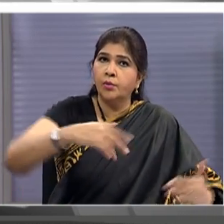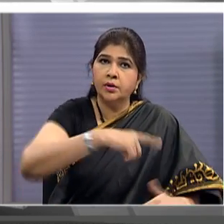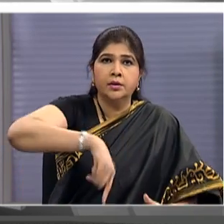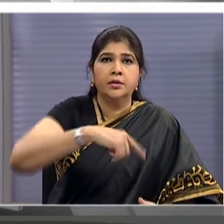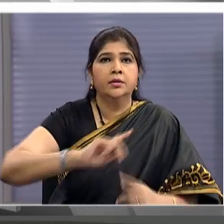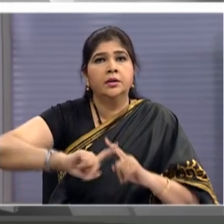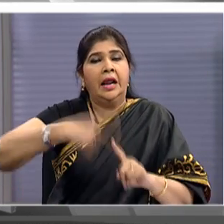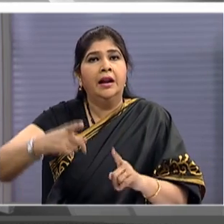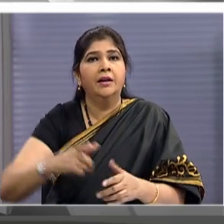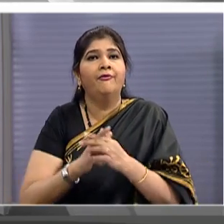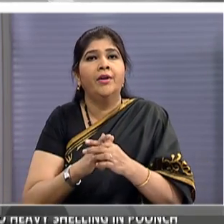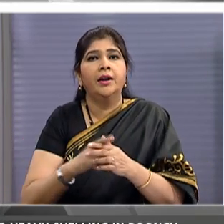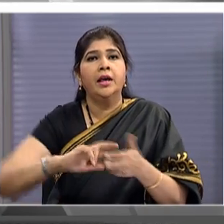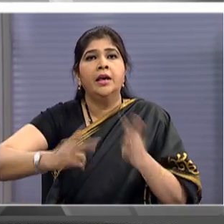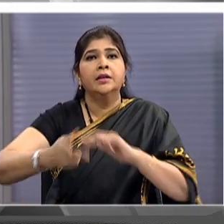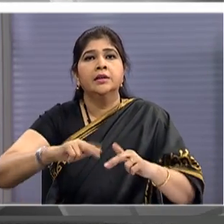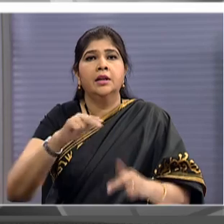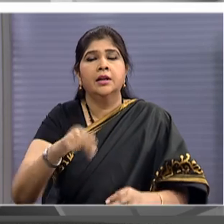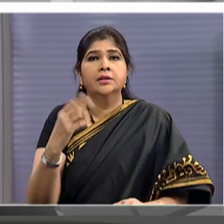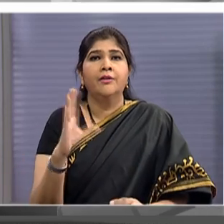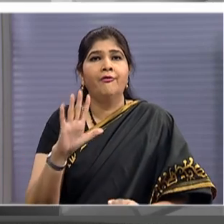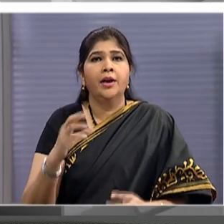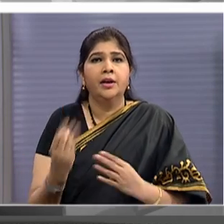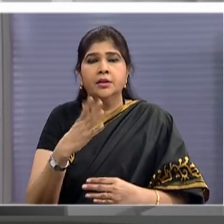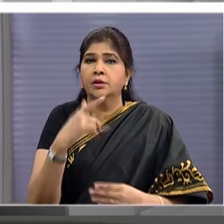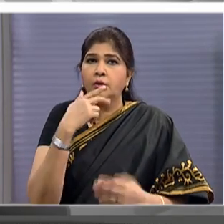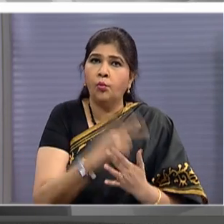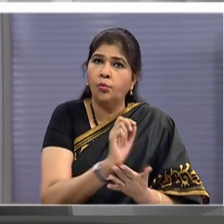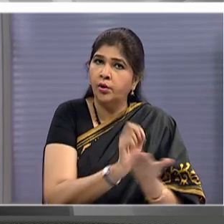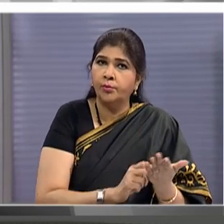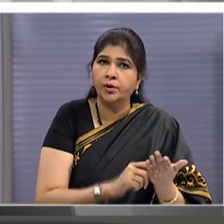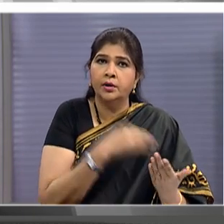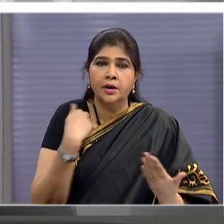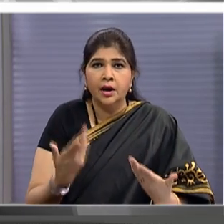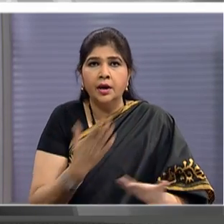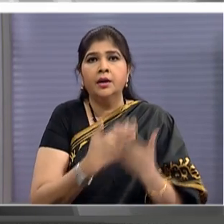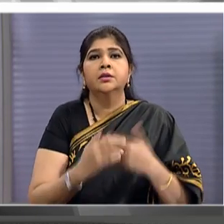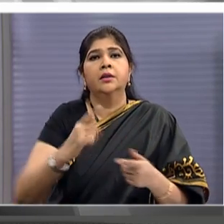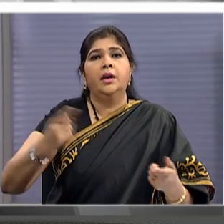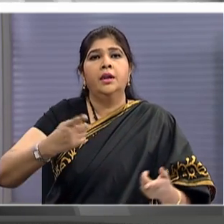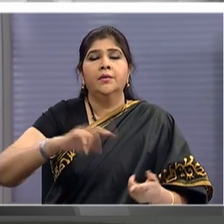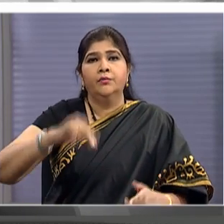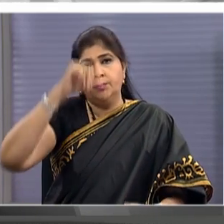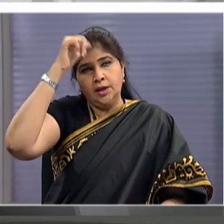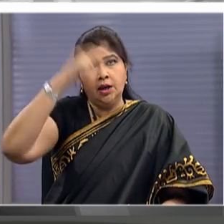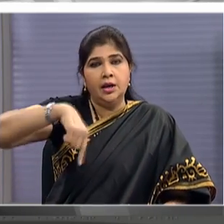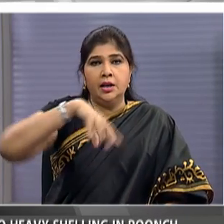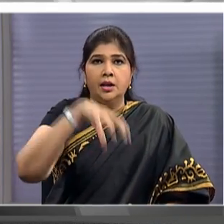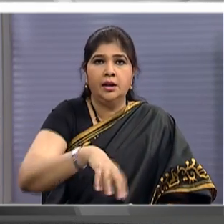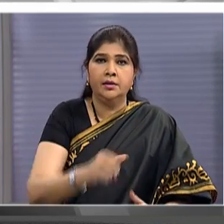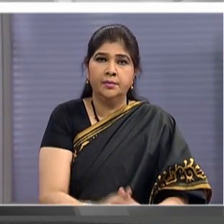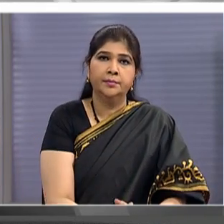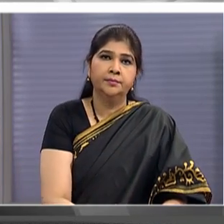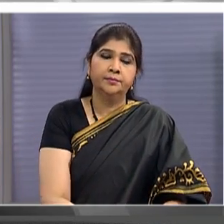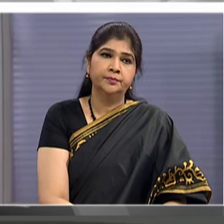exchange lasted till 5 a.m. There is no report of any casualty or injury to anyone from the Indian side.